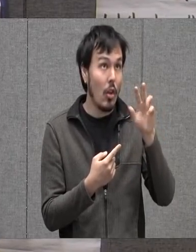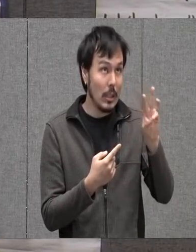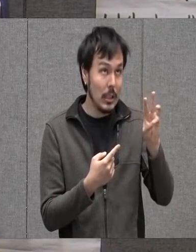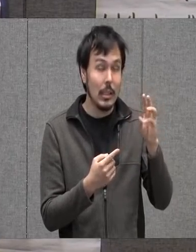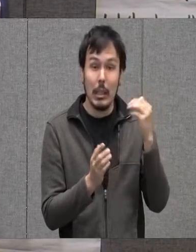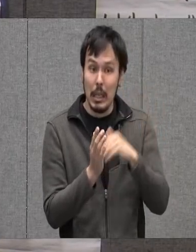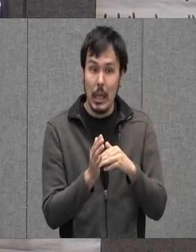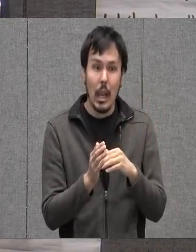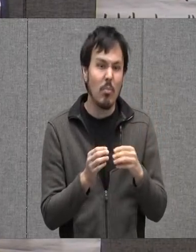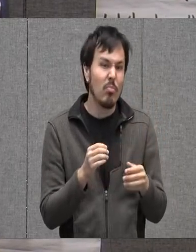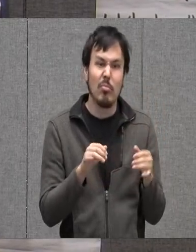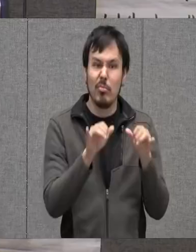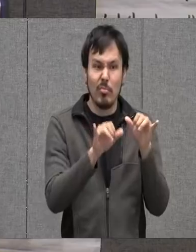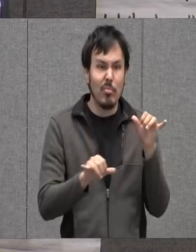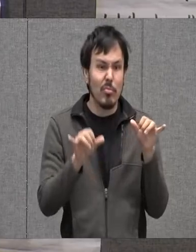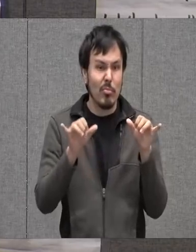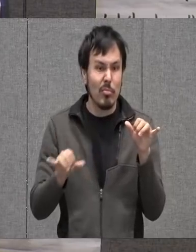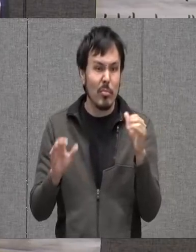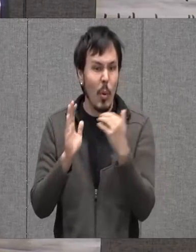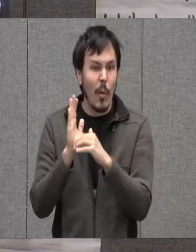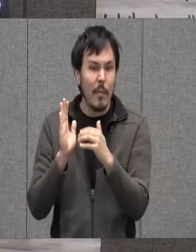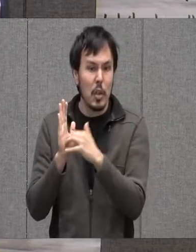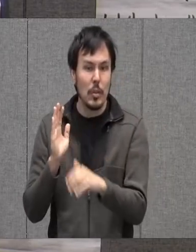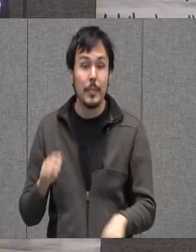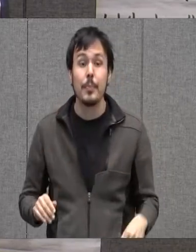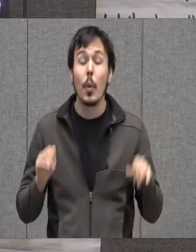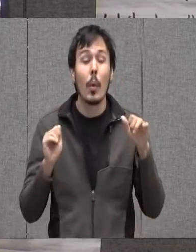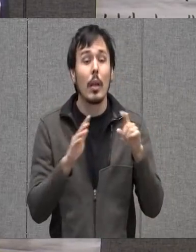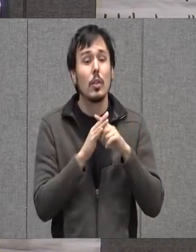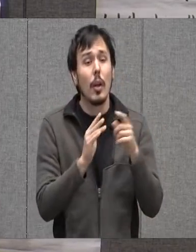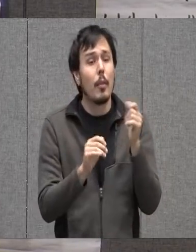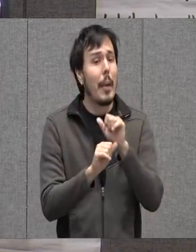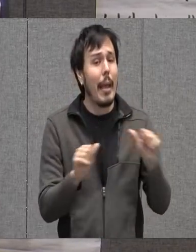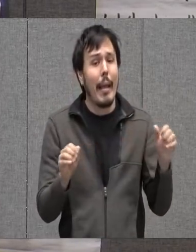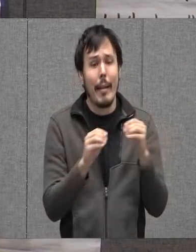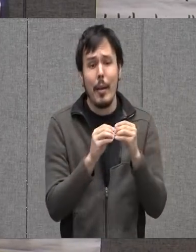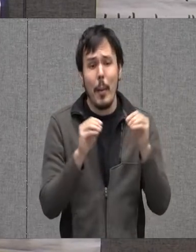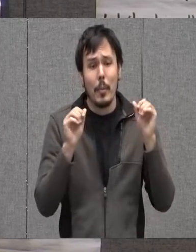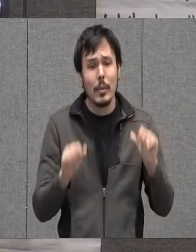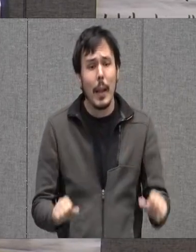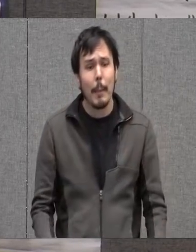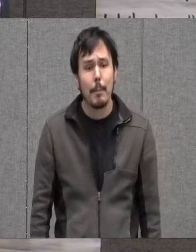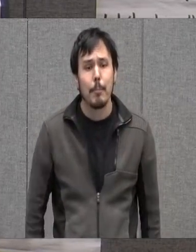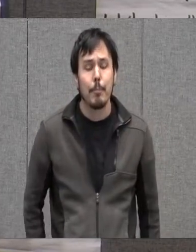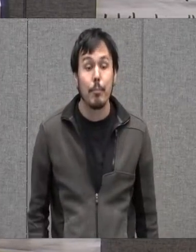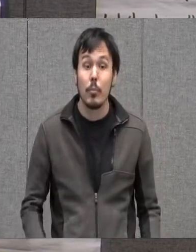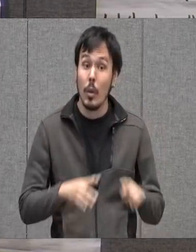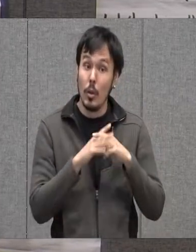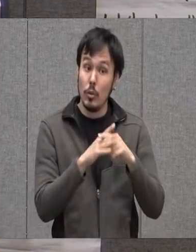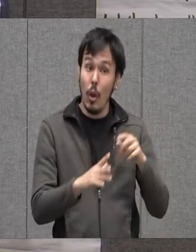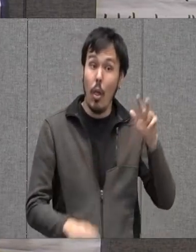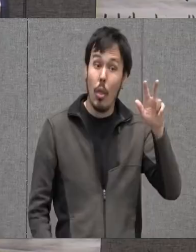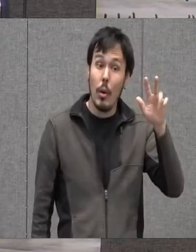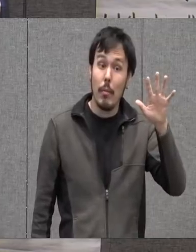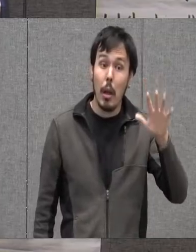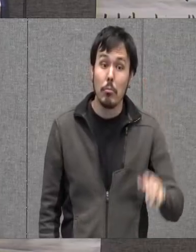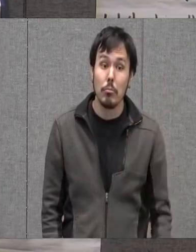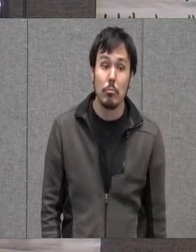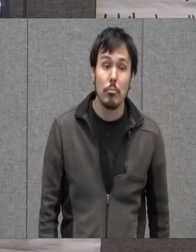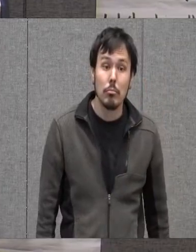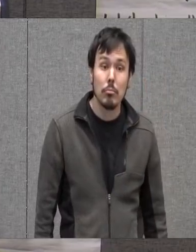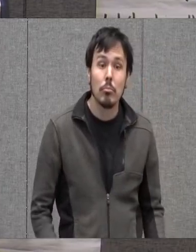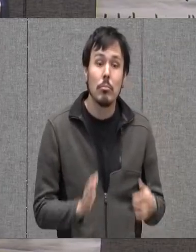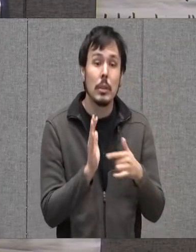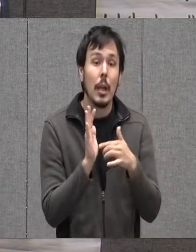itself. We could also start at any number, right? So let's try starting with 35.